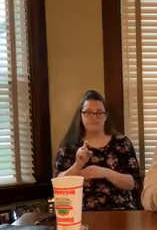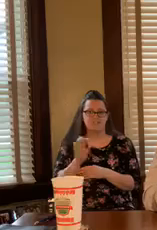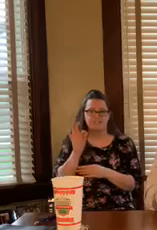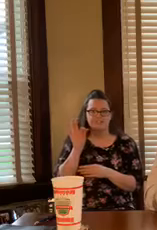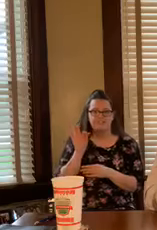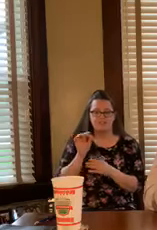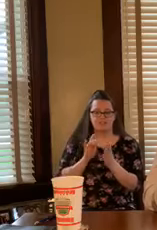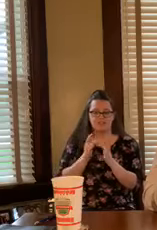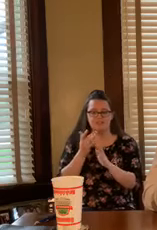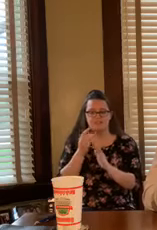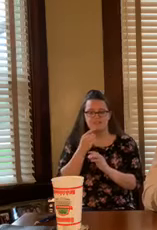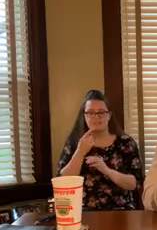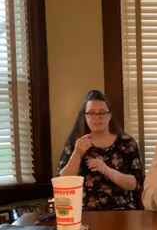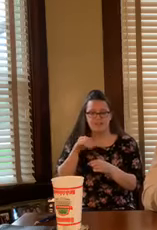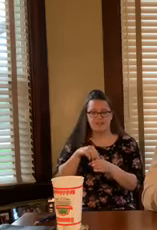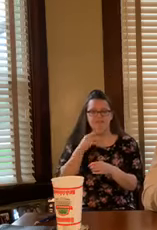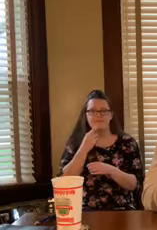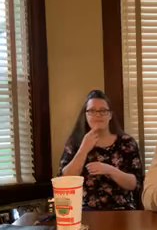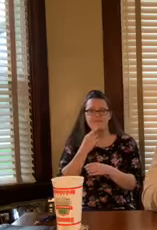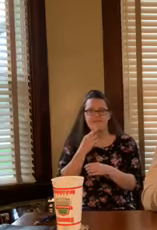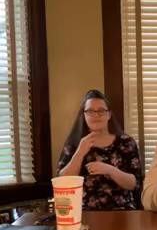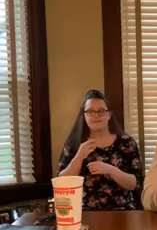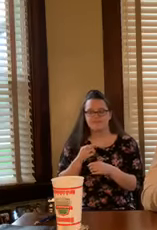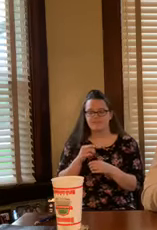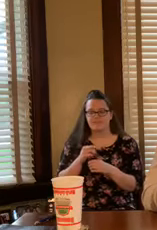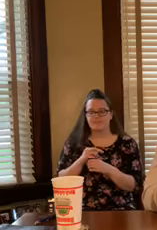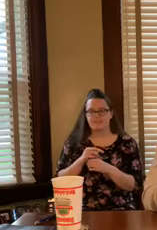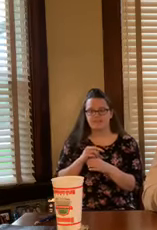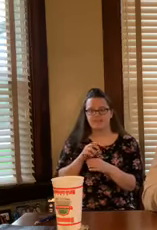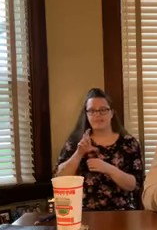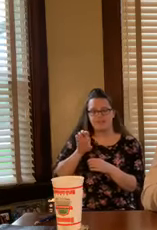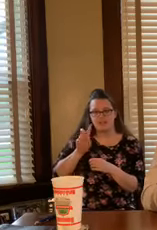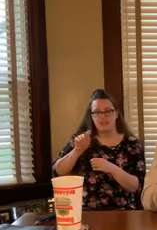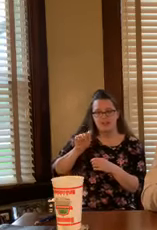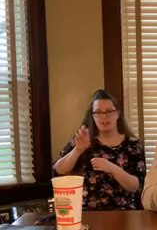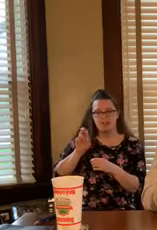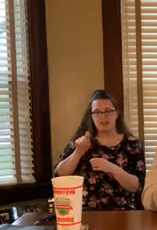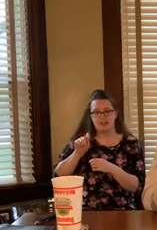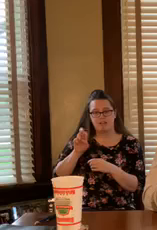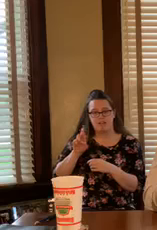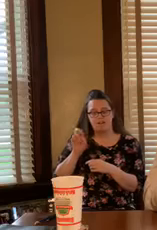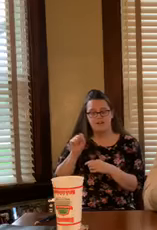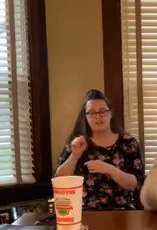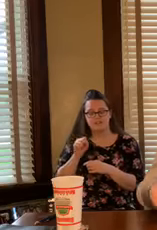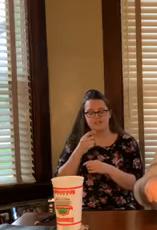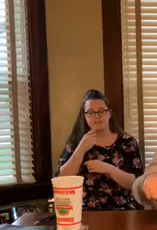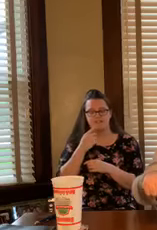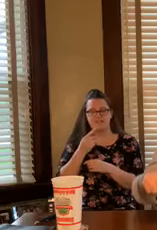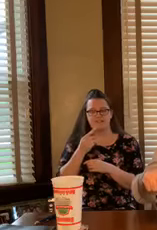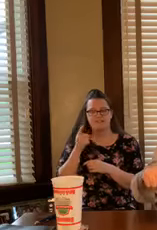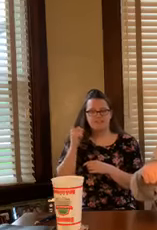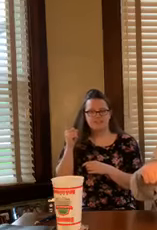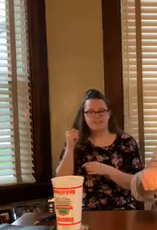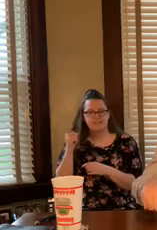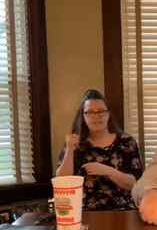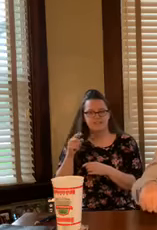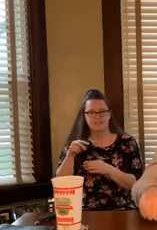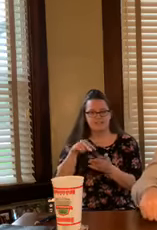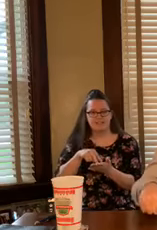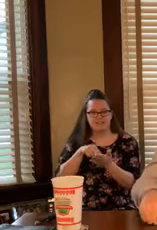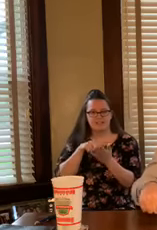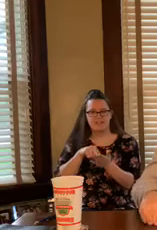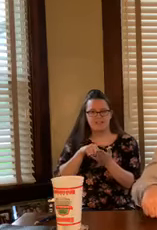Jesus speaking again, red letters, says, "Behold, I stand at the door